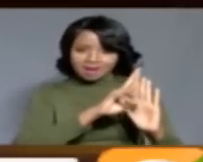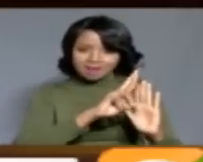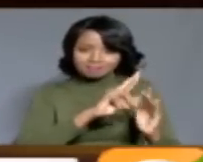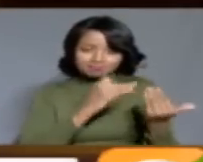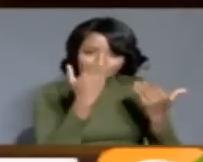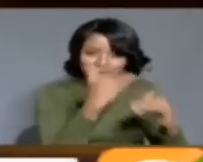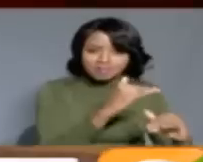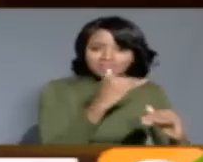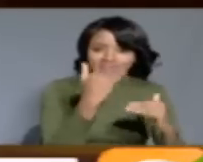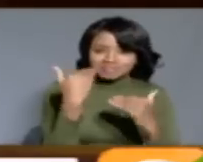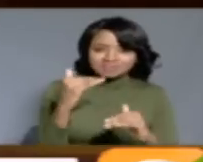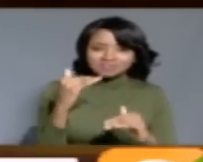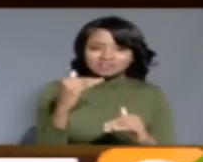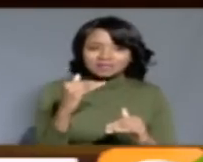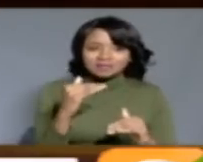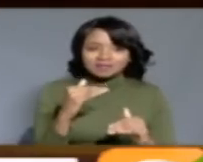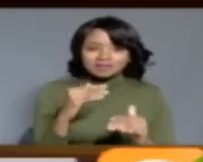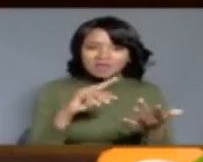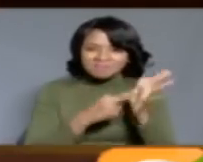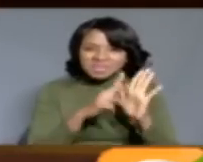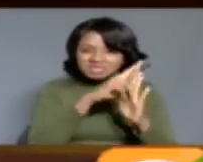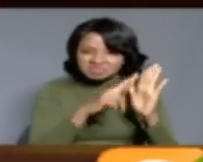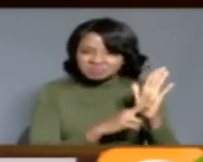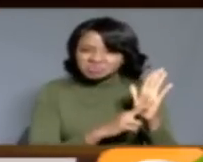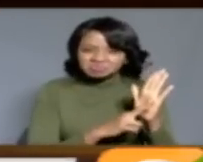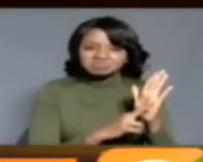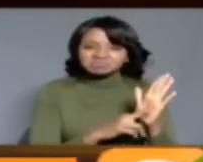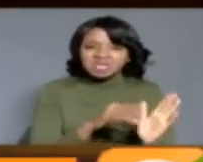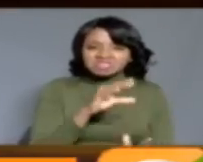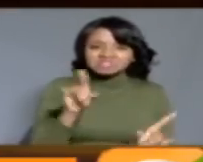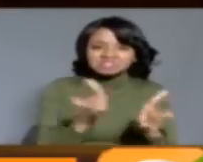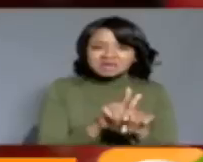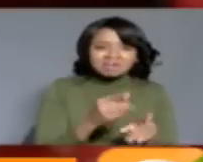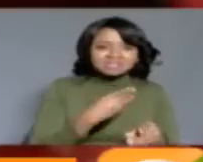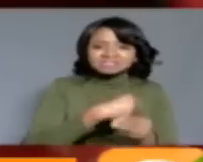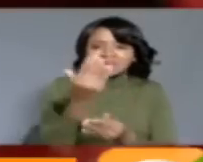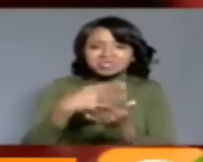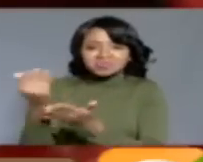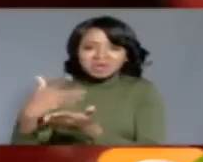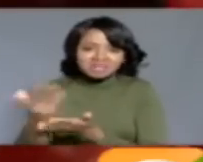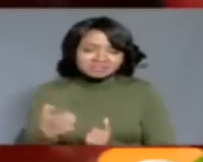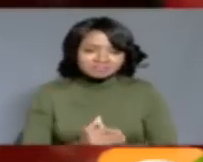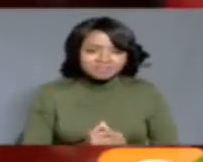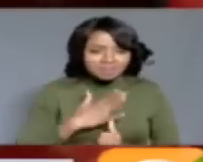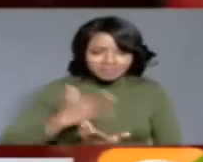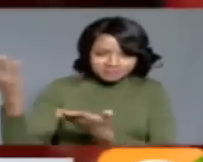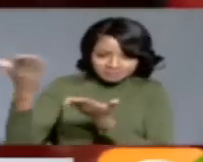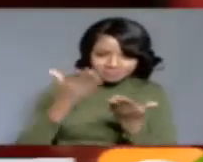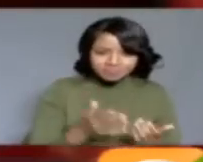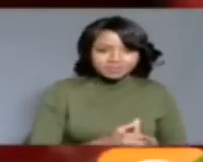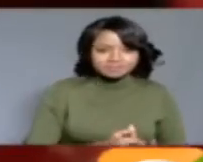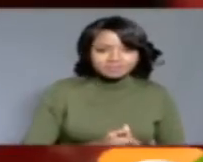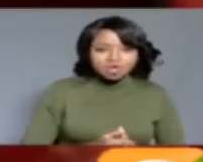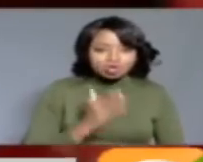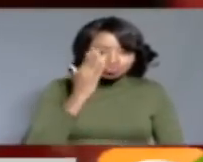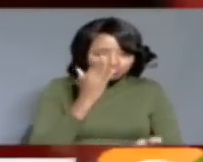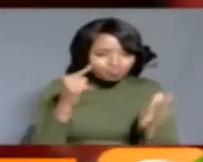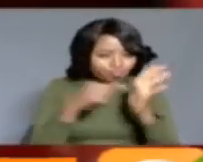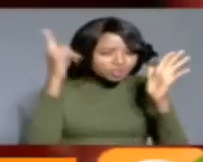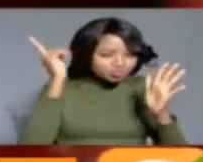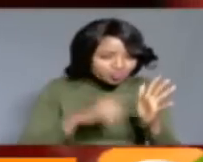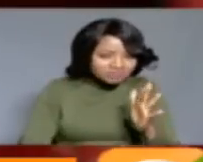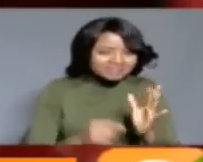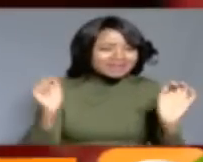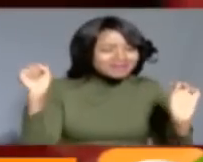your memos. In fact, they are not regulations. Your circulars. Bring them to this house. The point is that it was impossible. It